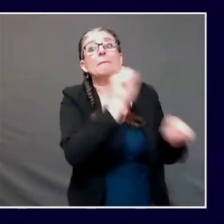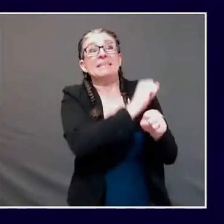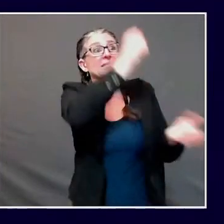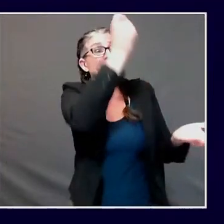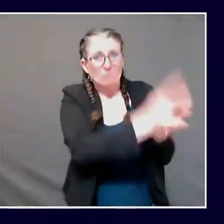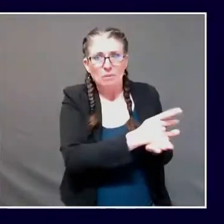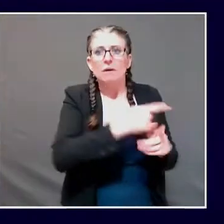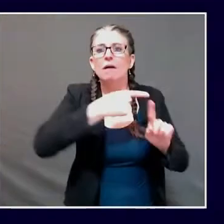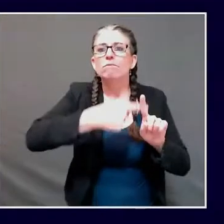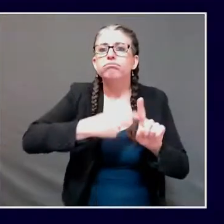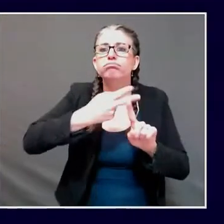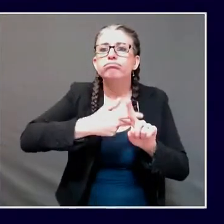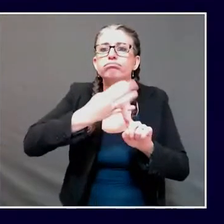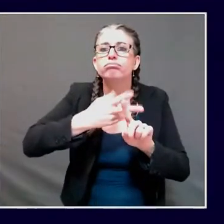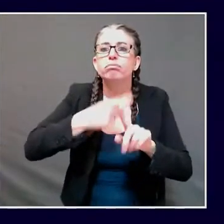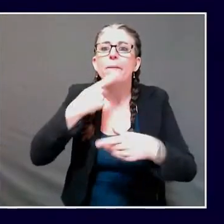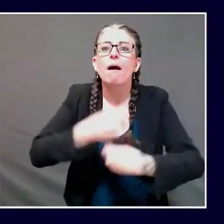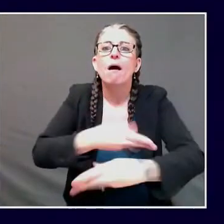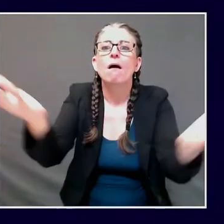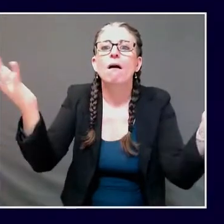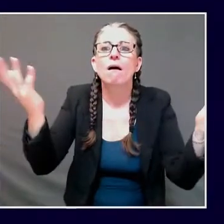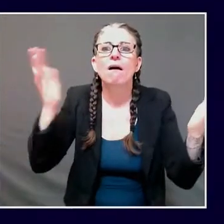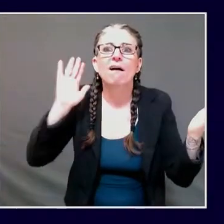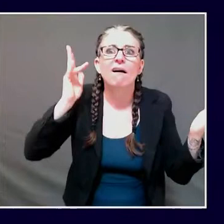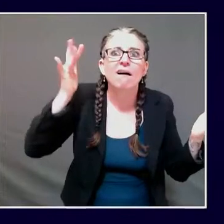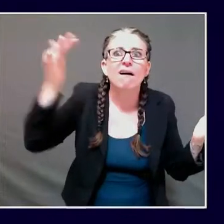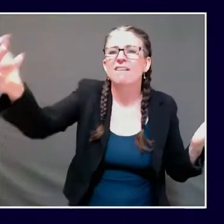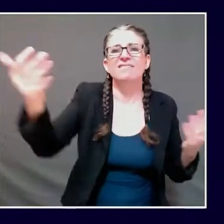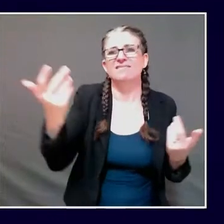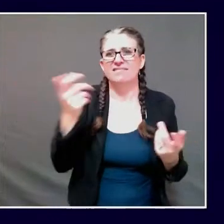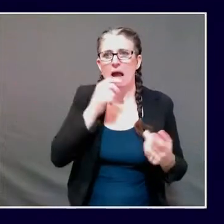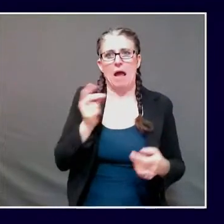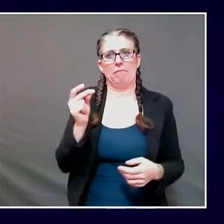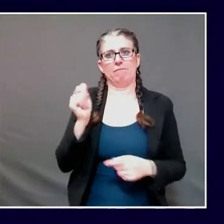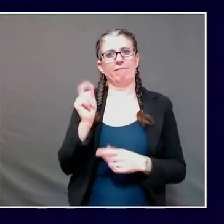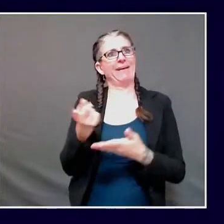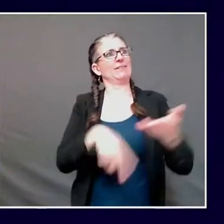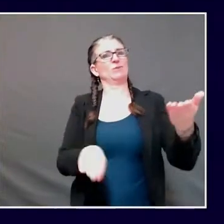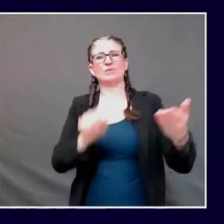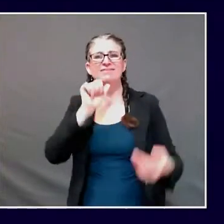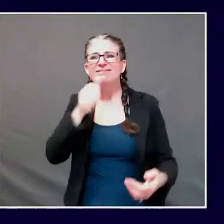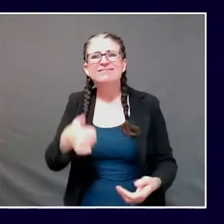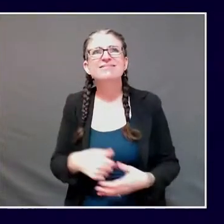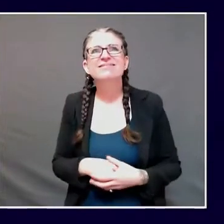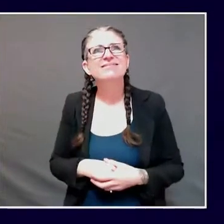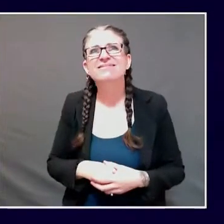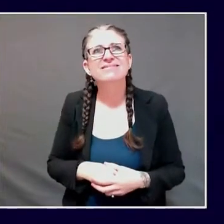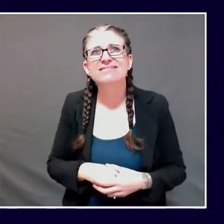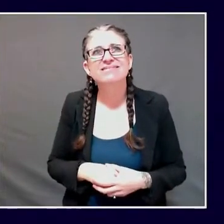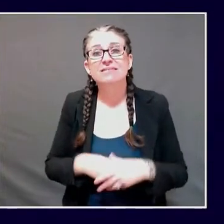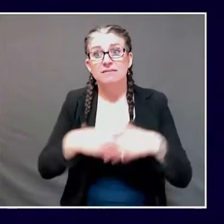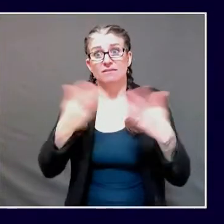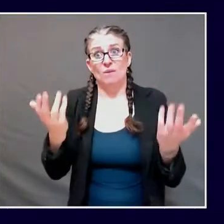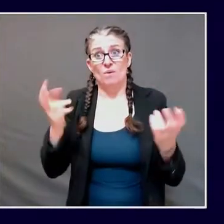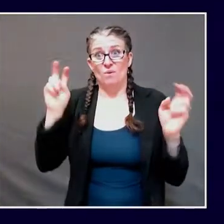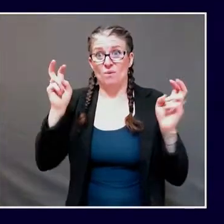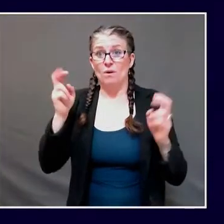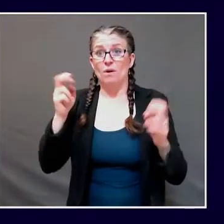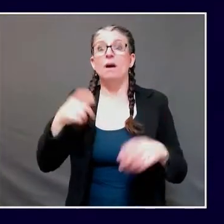to normal life sometime next year first requires us to survive the holidays this